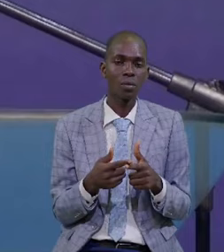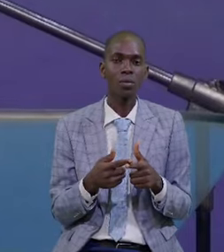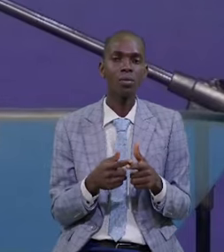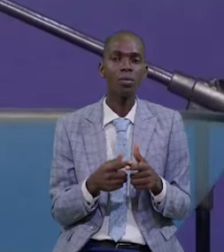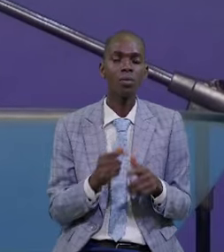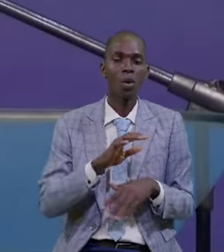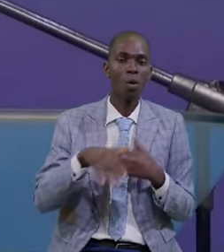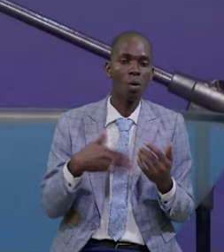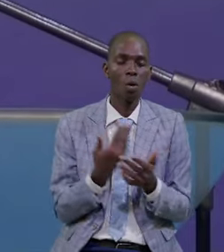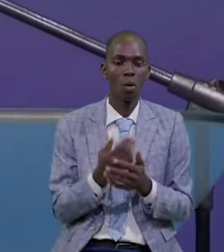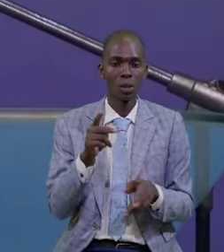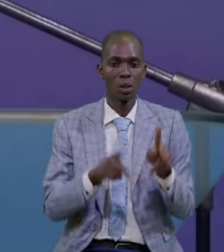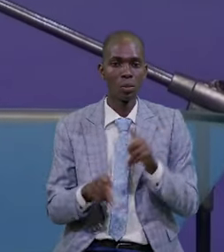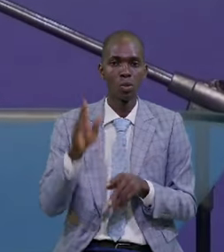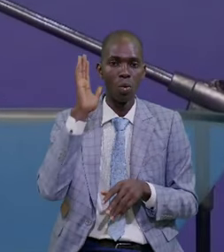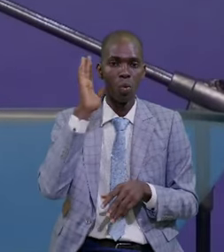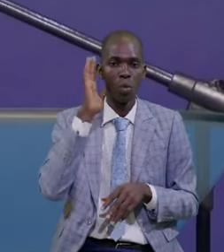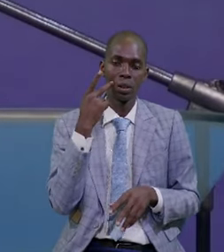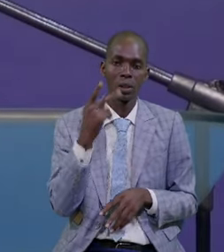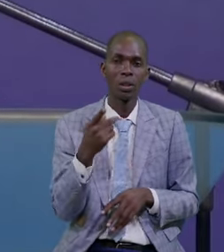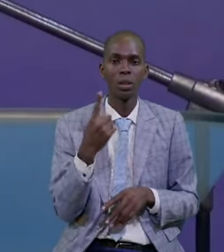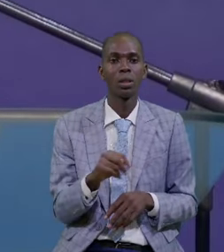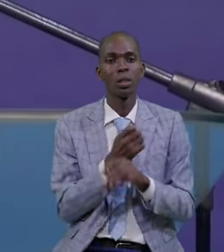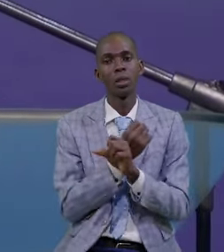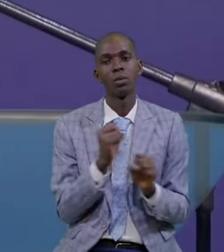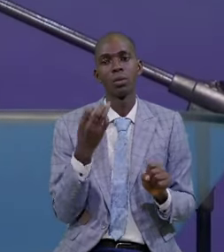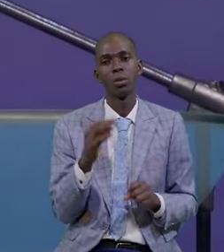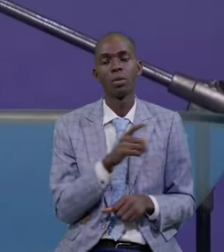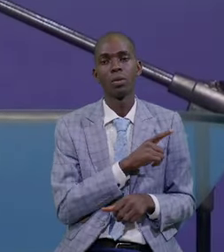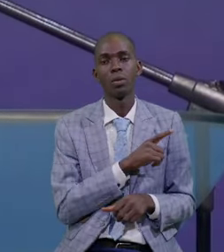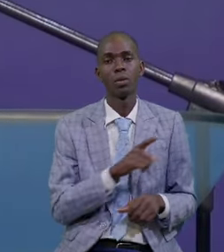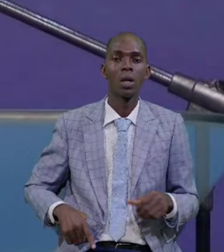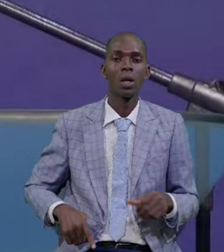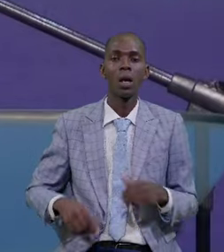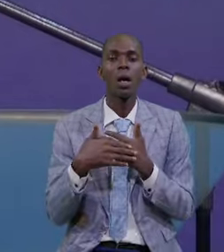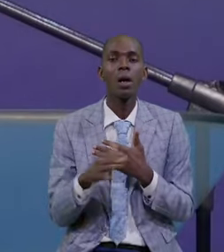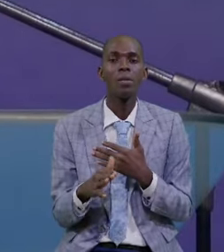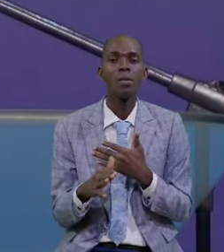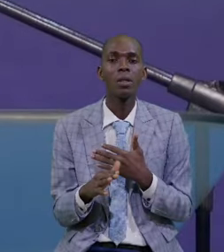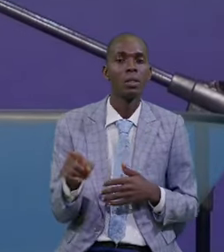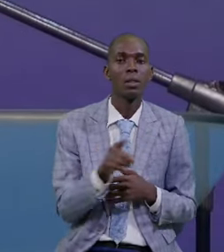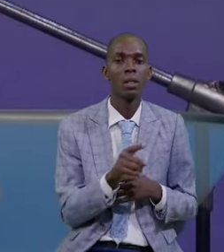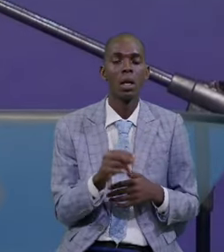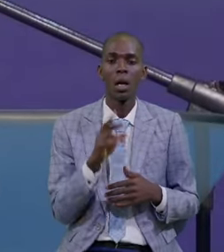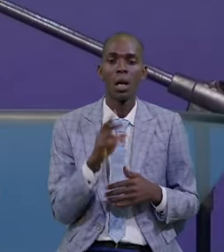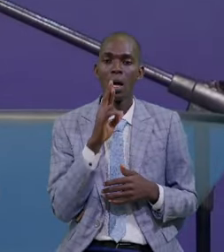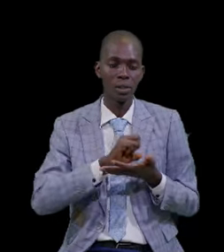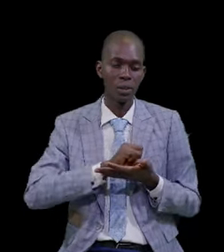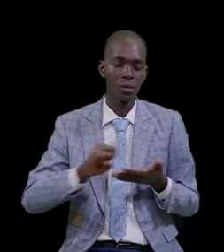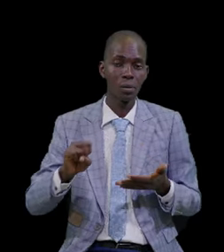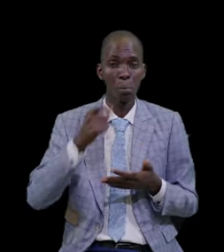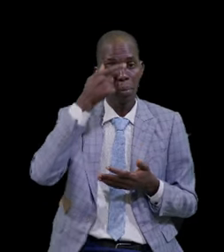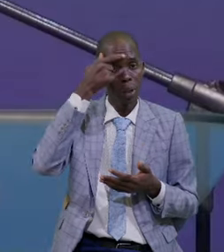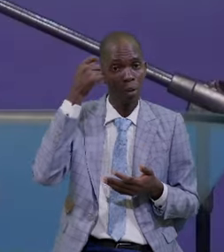see the salvation of the Lord. After they are sanctified, because